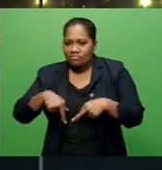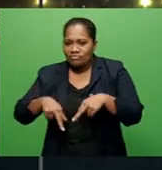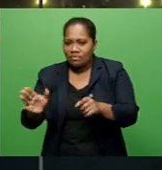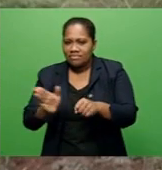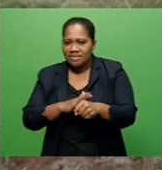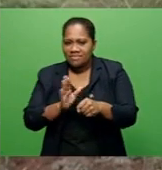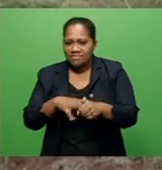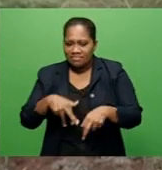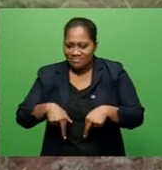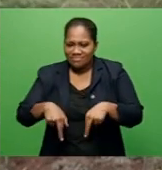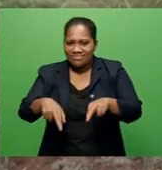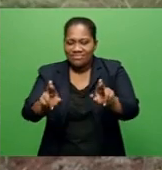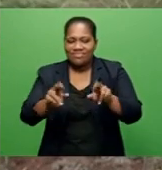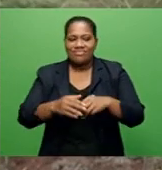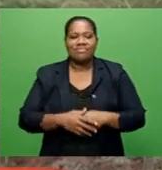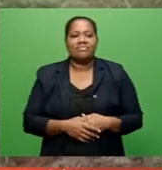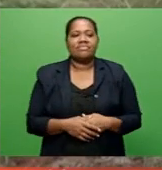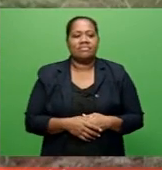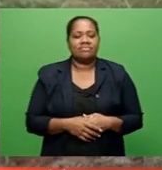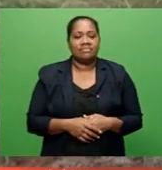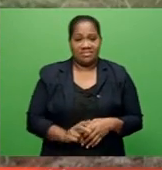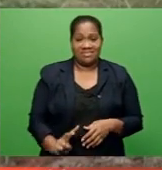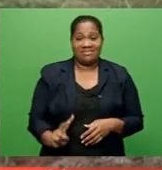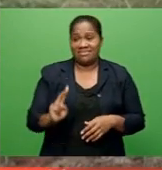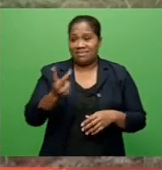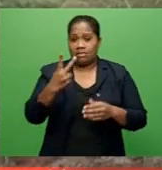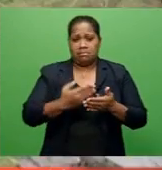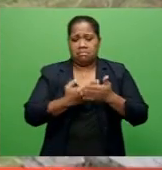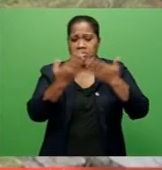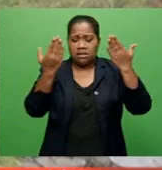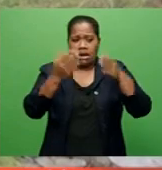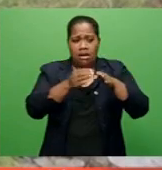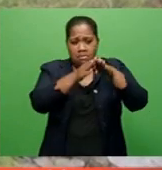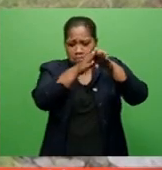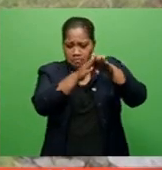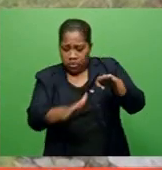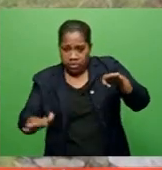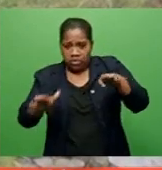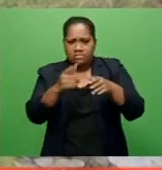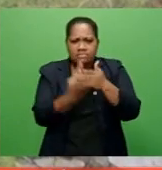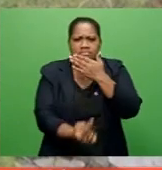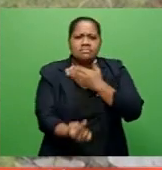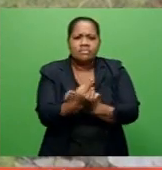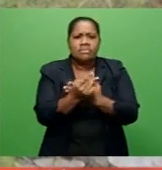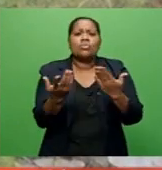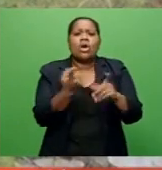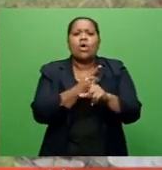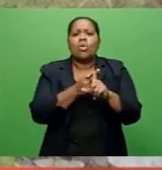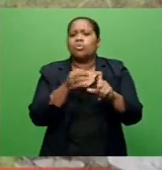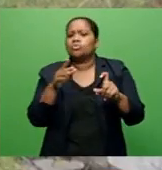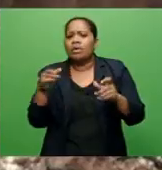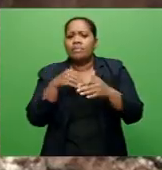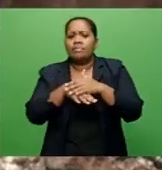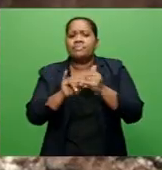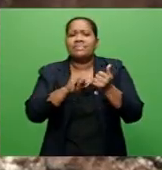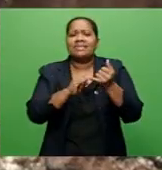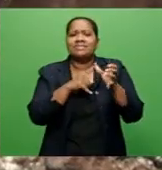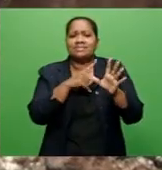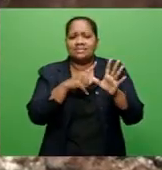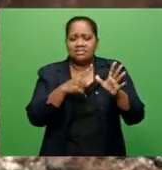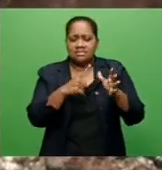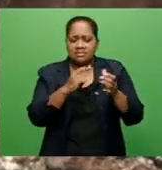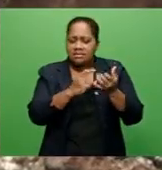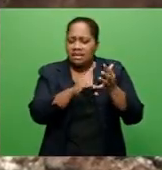reports. It's the second major slip to happen on the same stretch of road at Korosomo Hill near Senganga. This